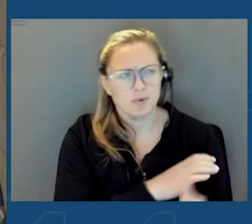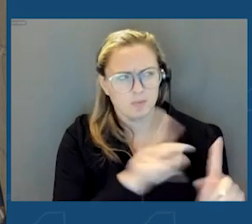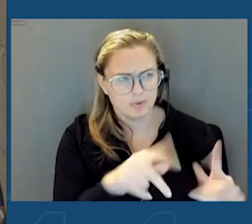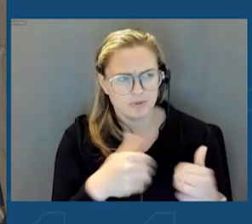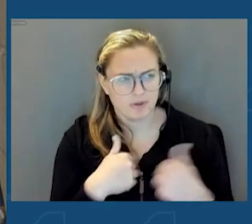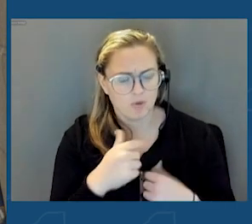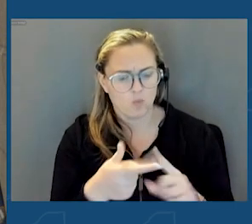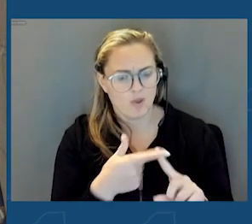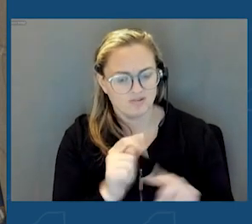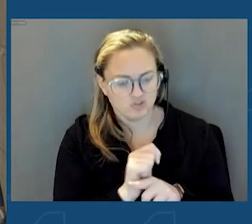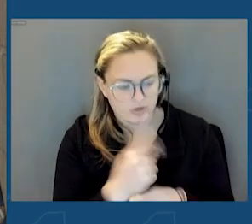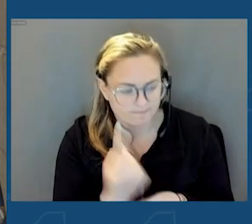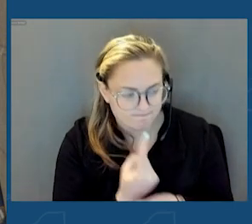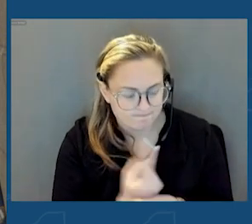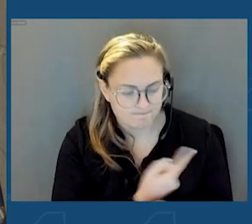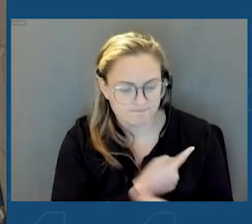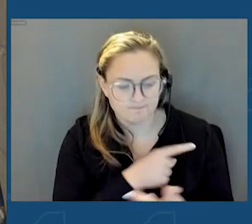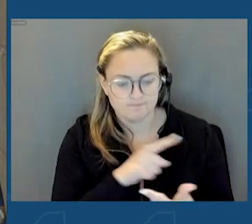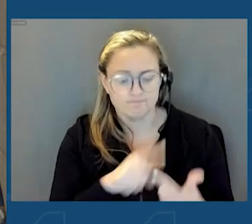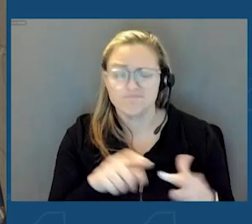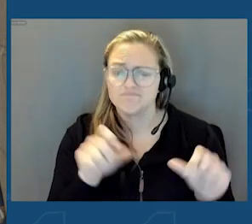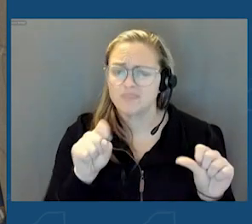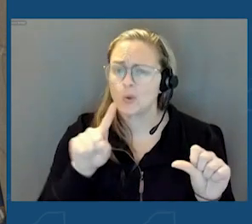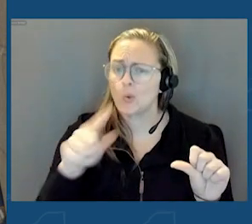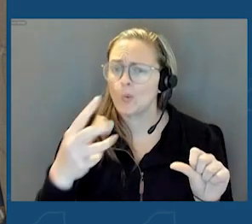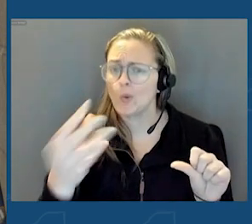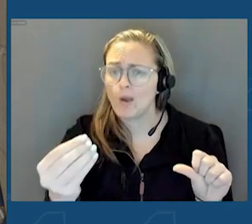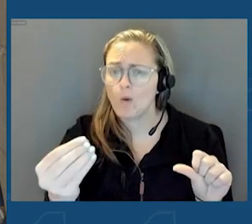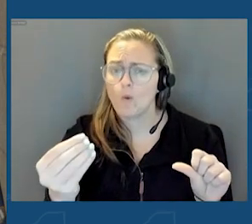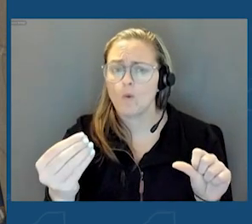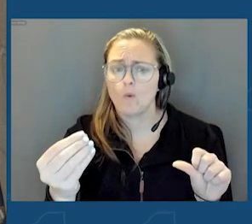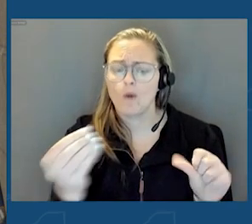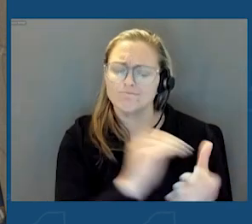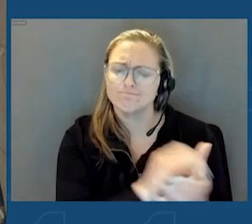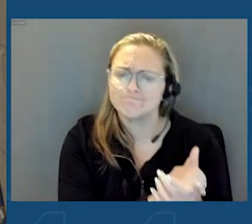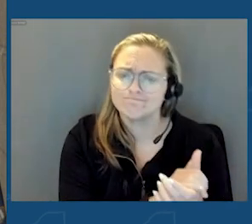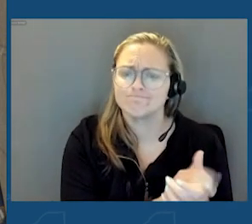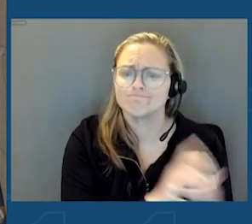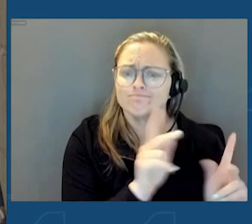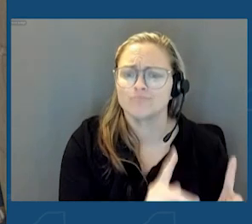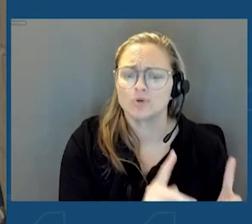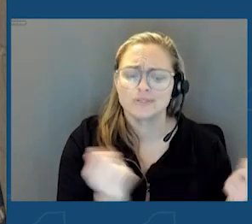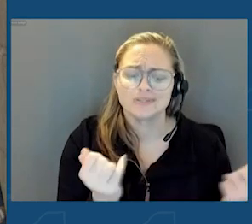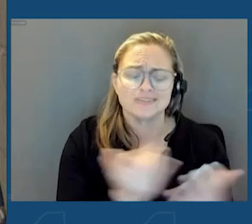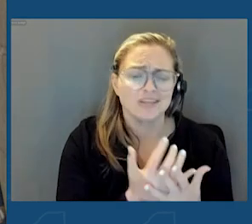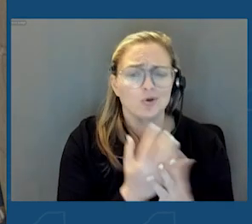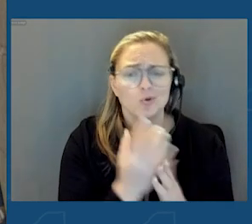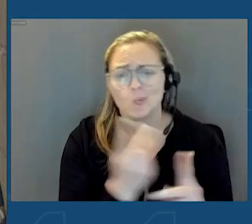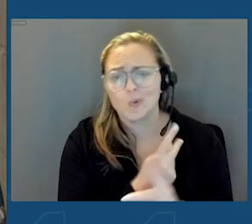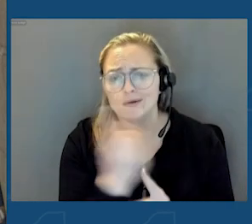the training and the ability to go out there and hold someone's hand in their scariest, darkest hour and